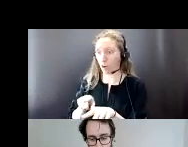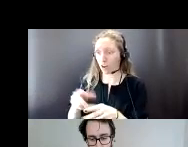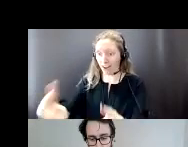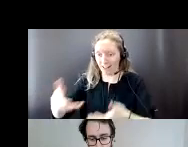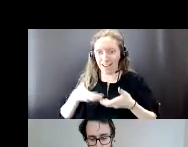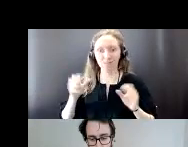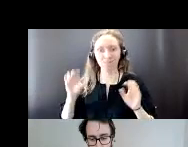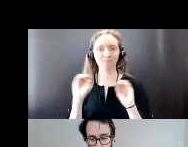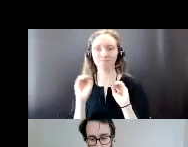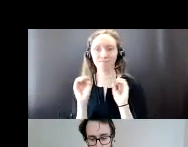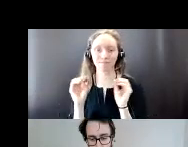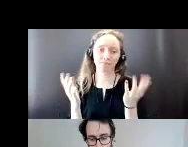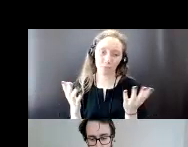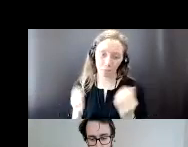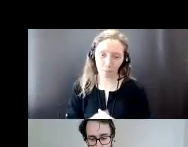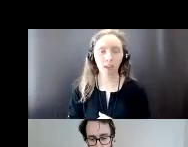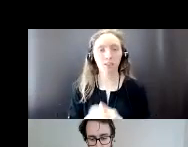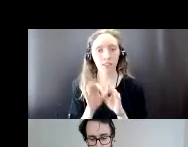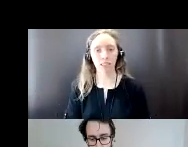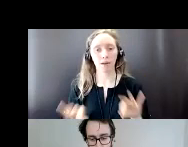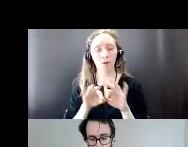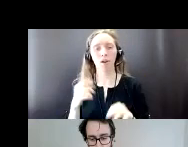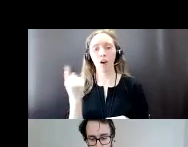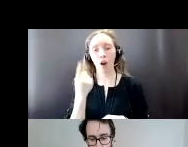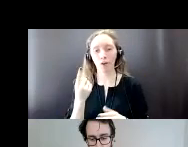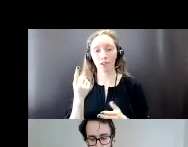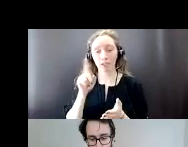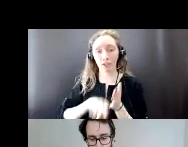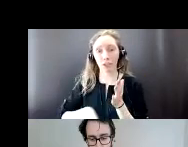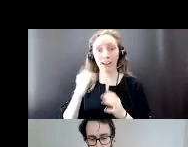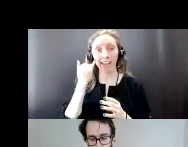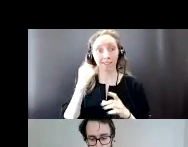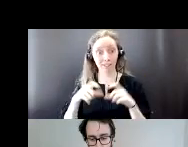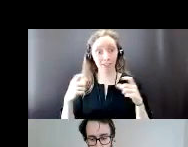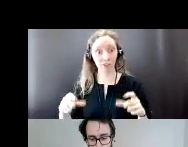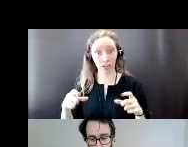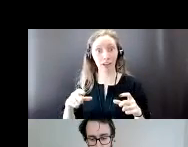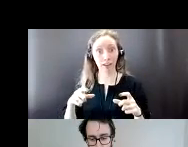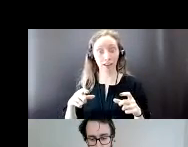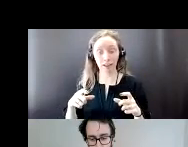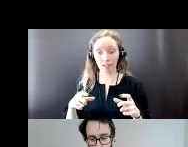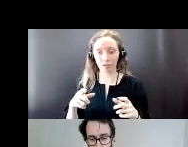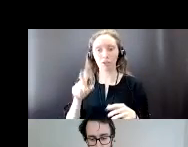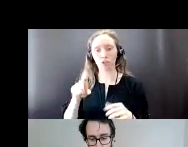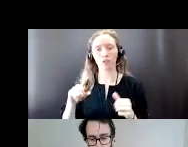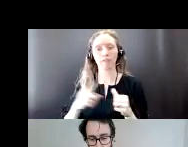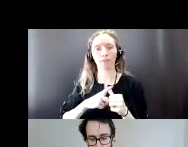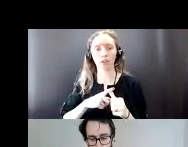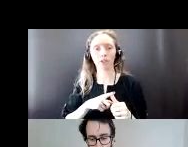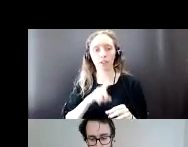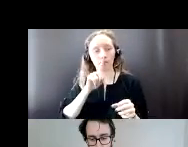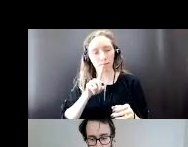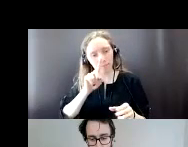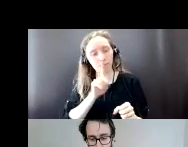get it verified by your bank and wait those 5 to 10 business days to make sure that the check